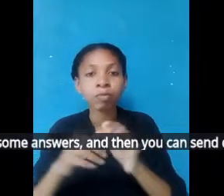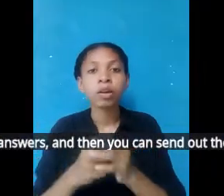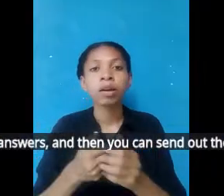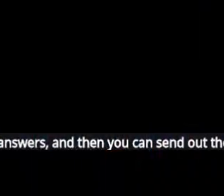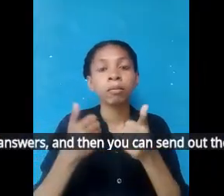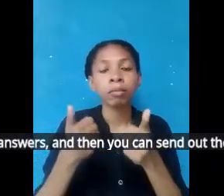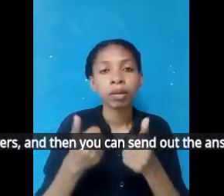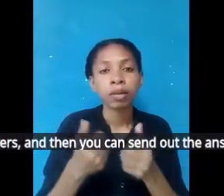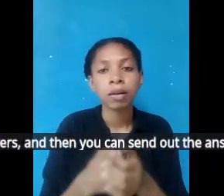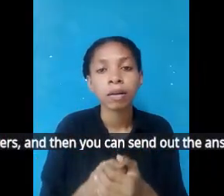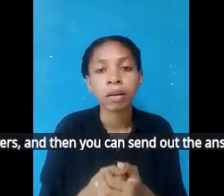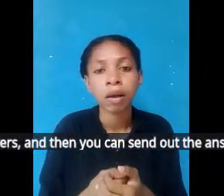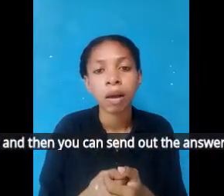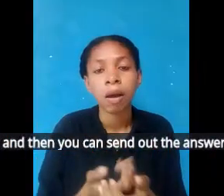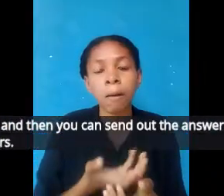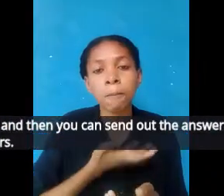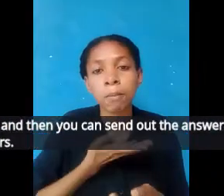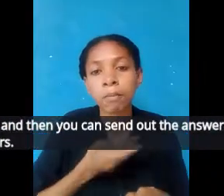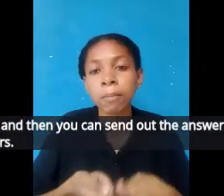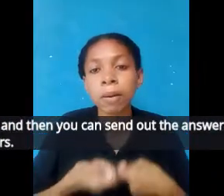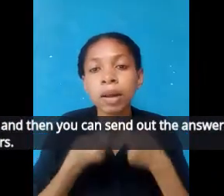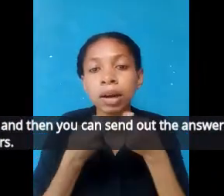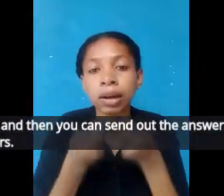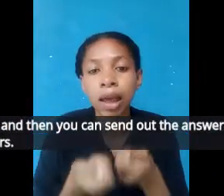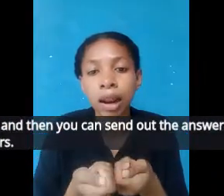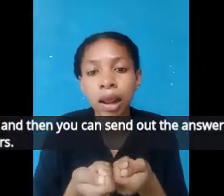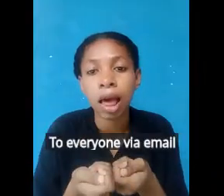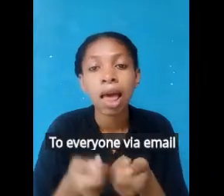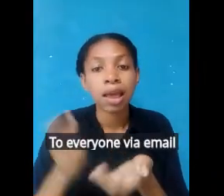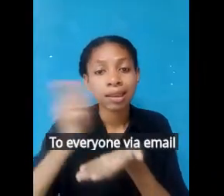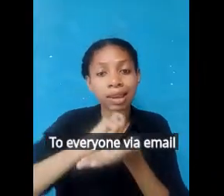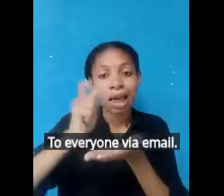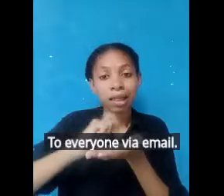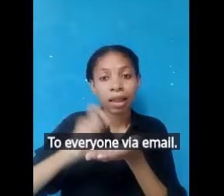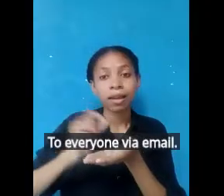everyone via the questions and answers to everyone via email.